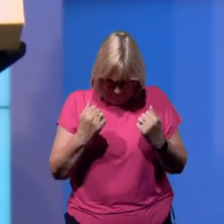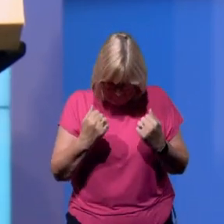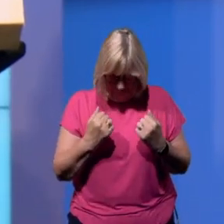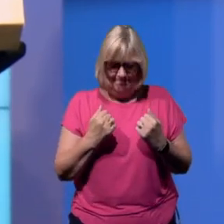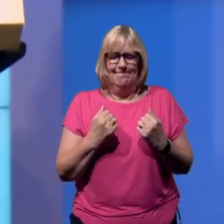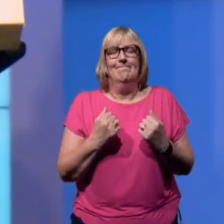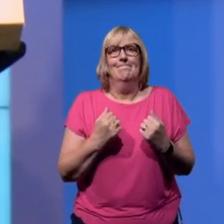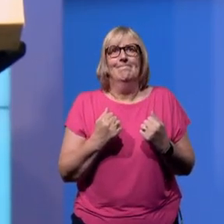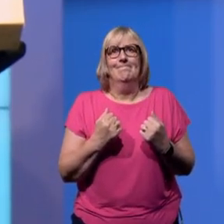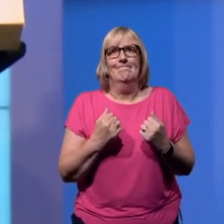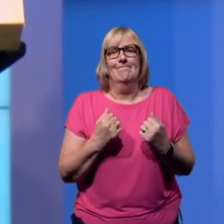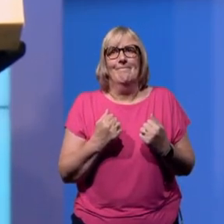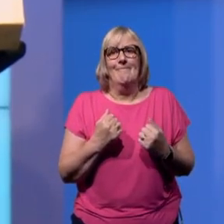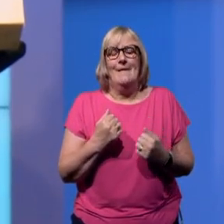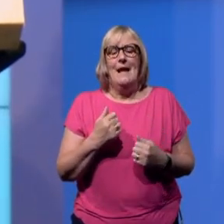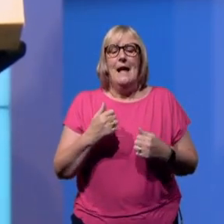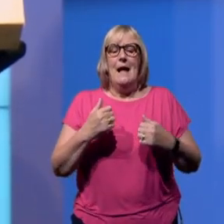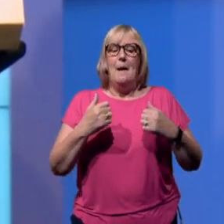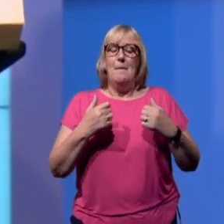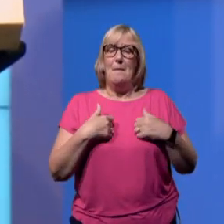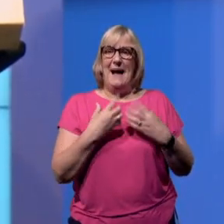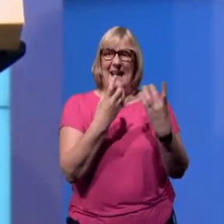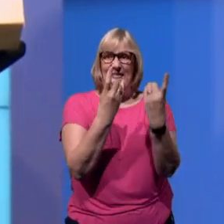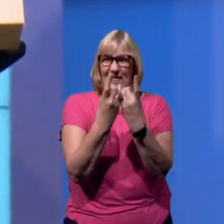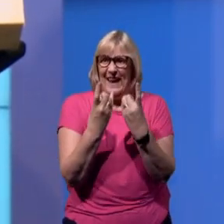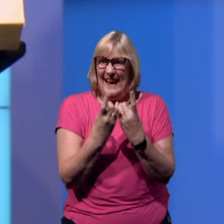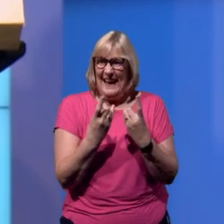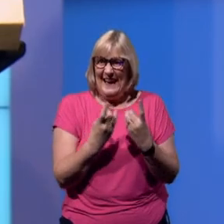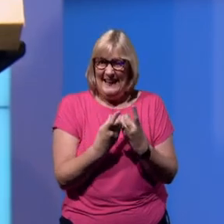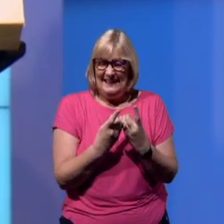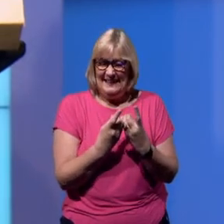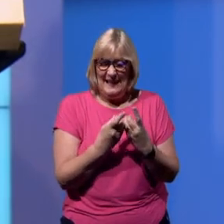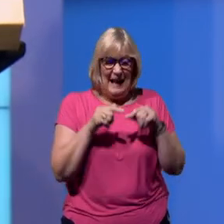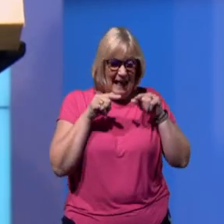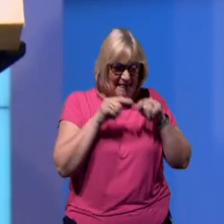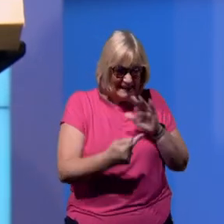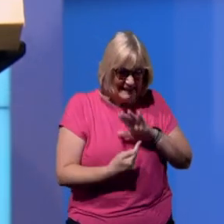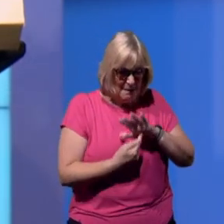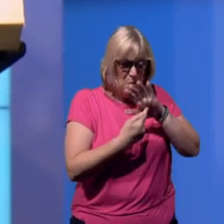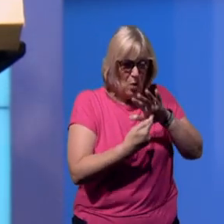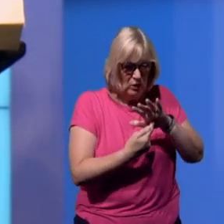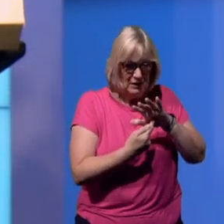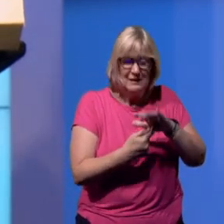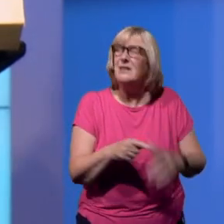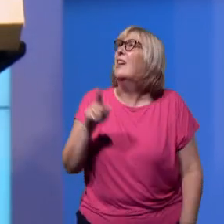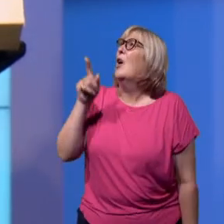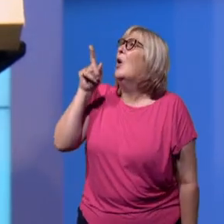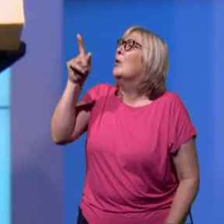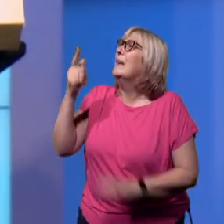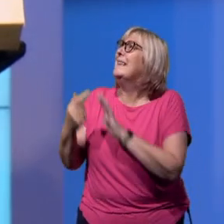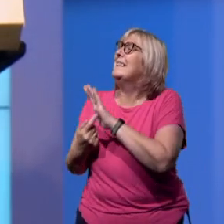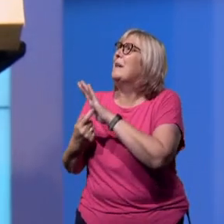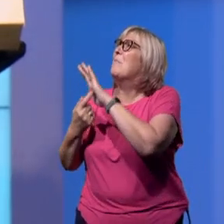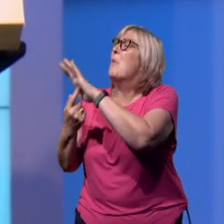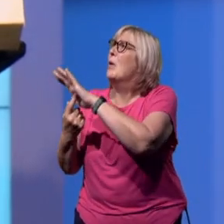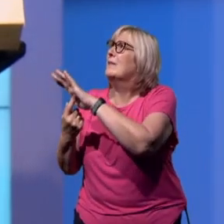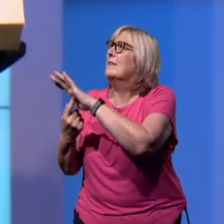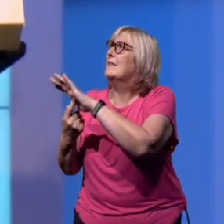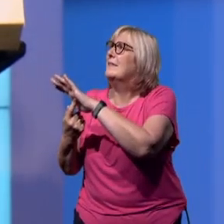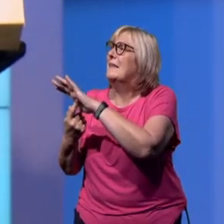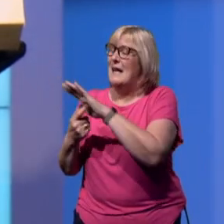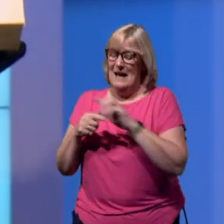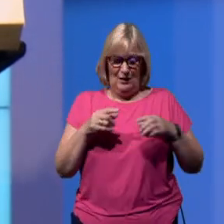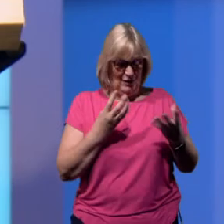what? I cannot let my trinkets be more important than Jesus, because do you know what? One day they